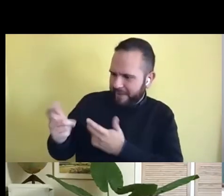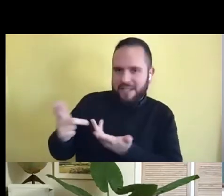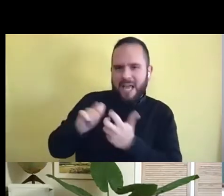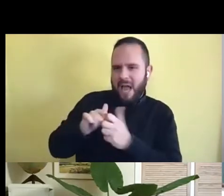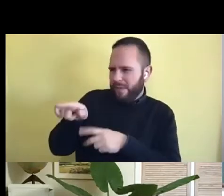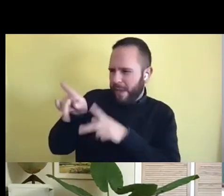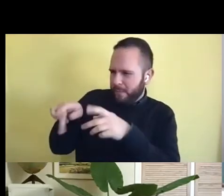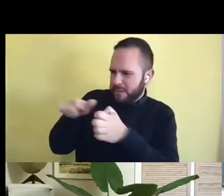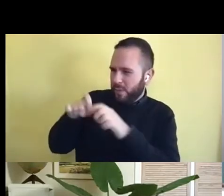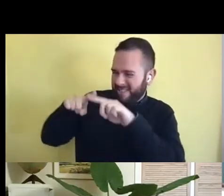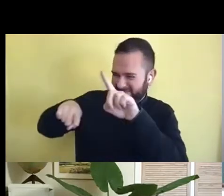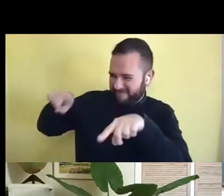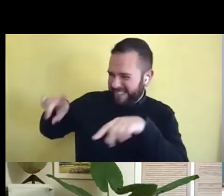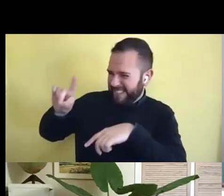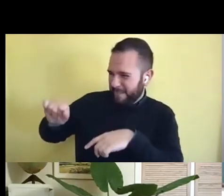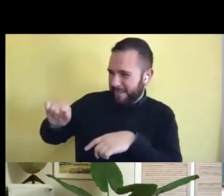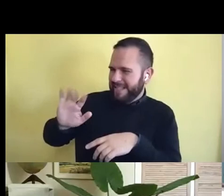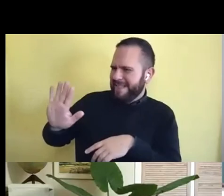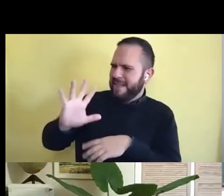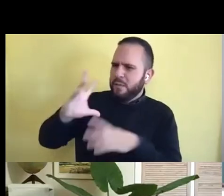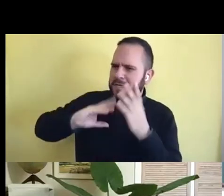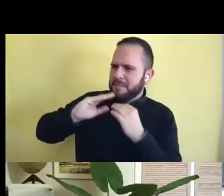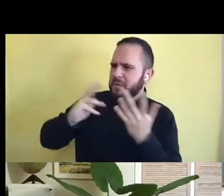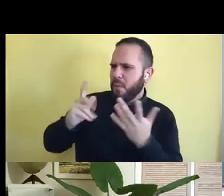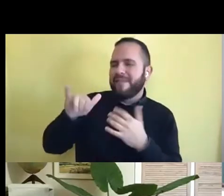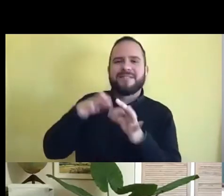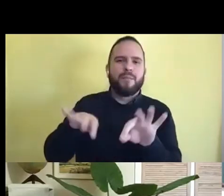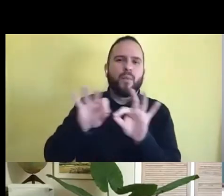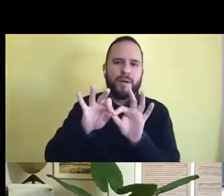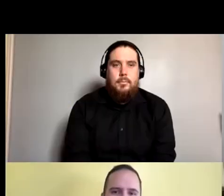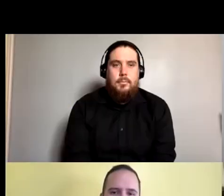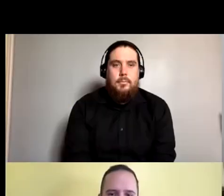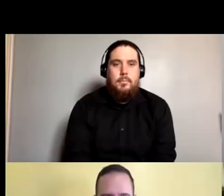might go through that experience is still really key.